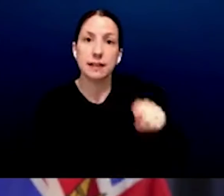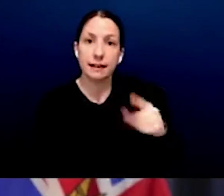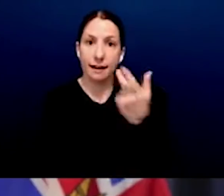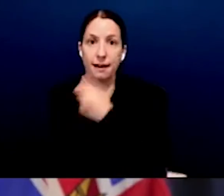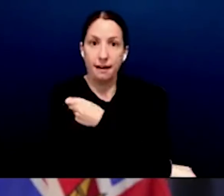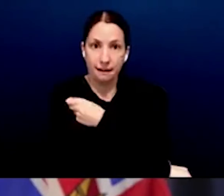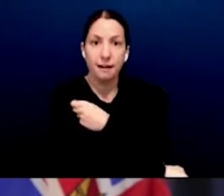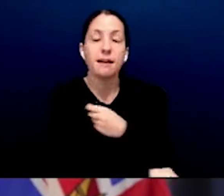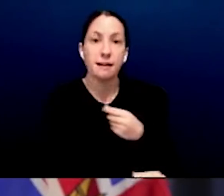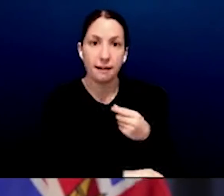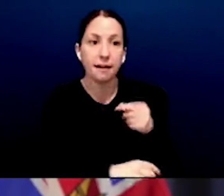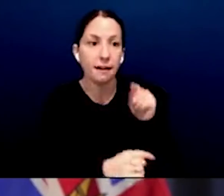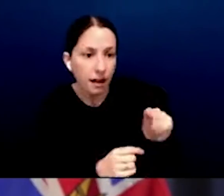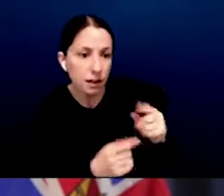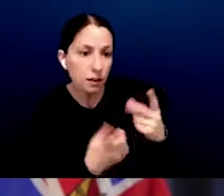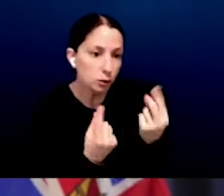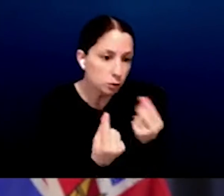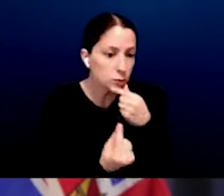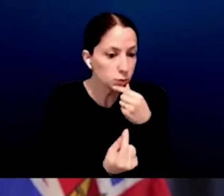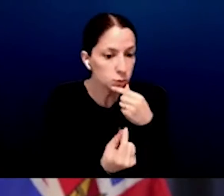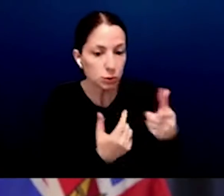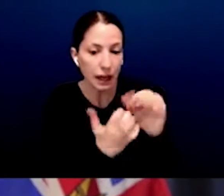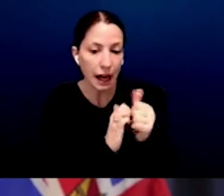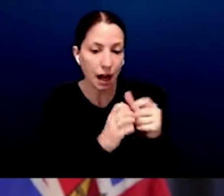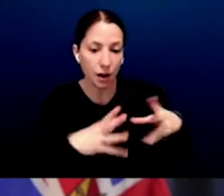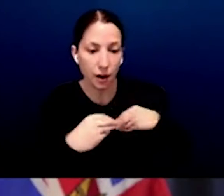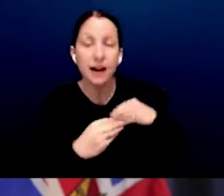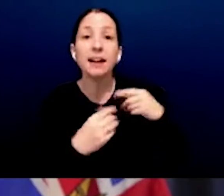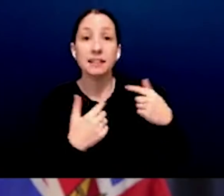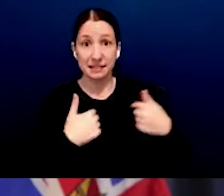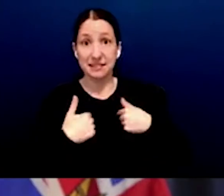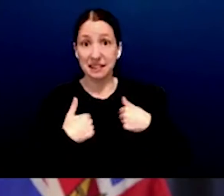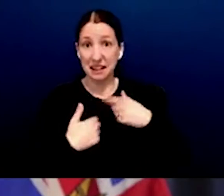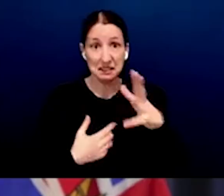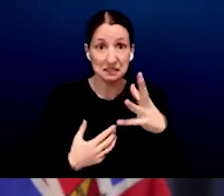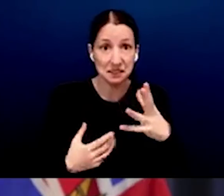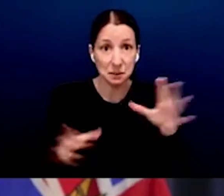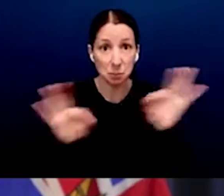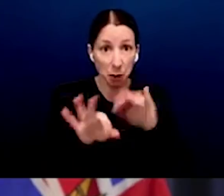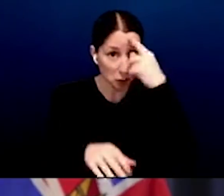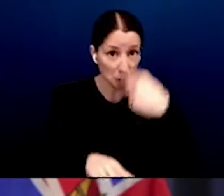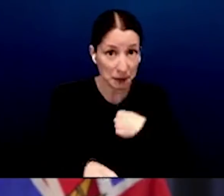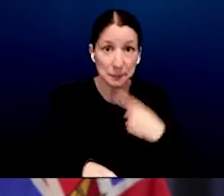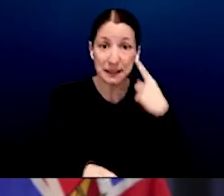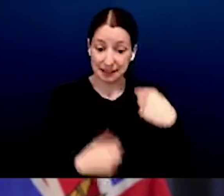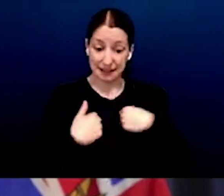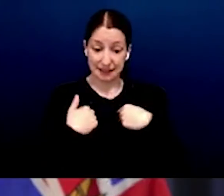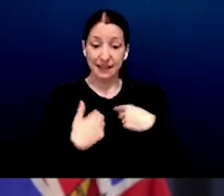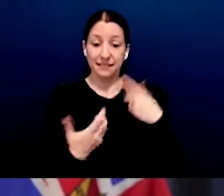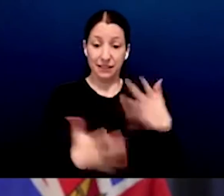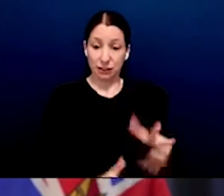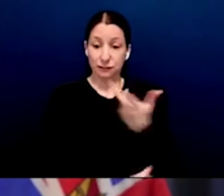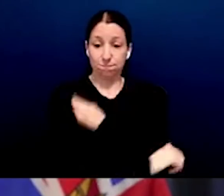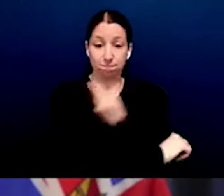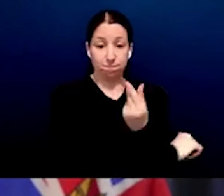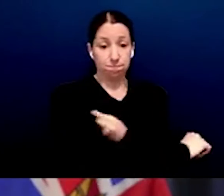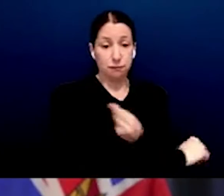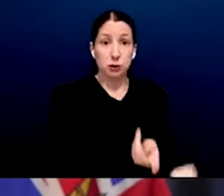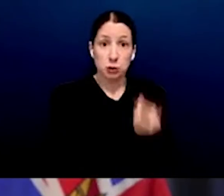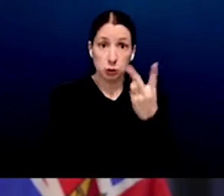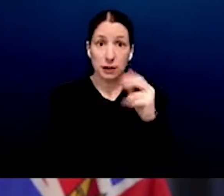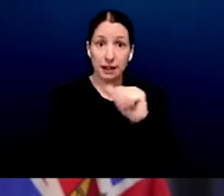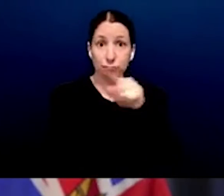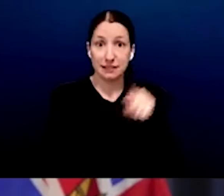a 2-dose AstraZeneca guy, as is Premier Doug Ford. So we were very concerned that other jurisdictions, mostly the